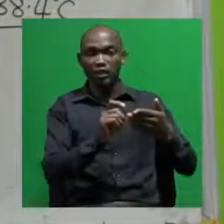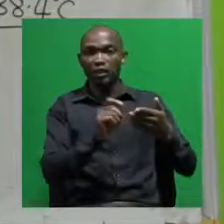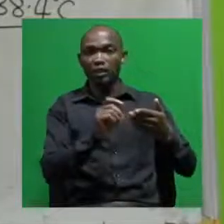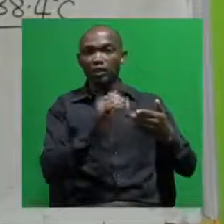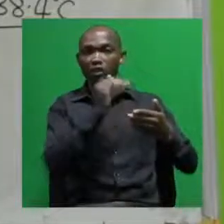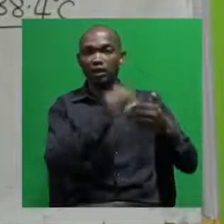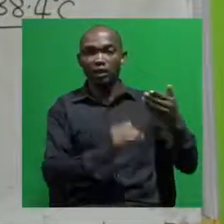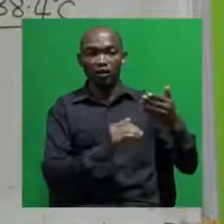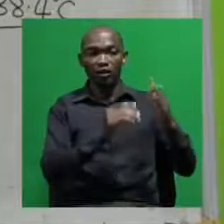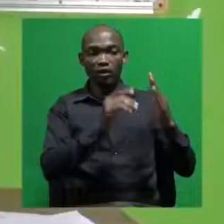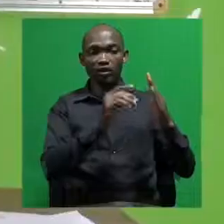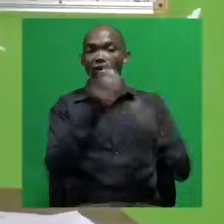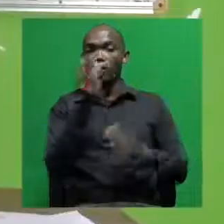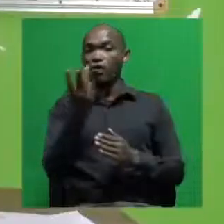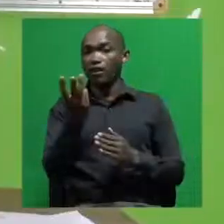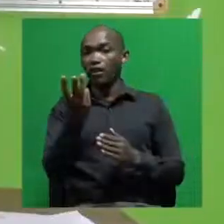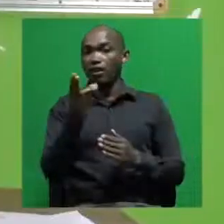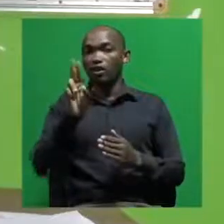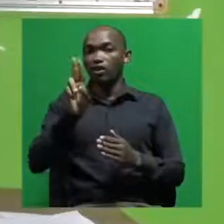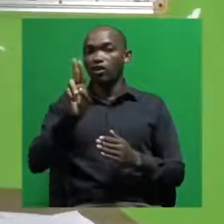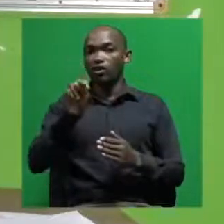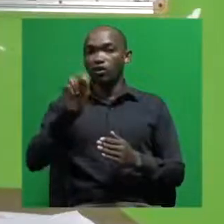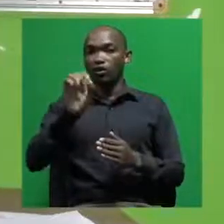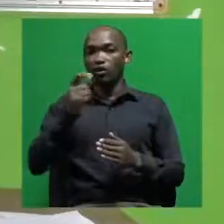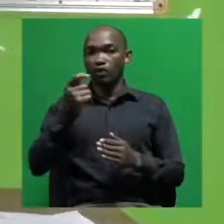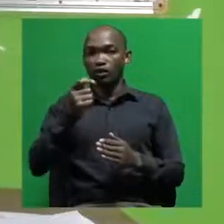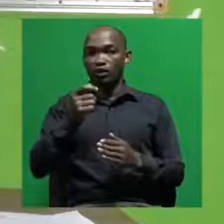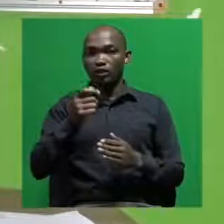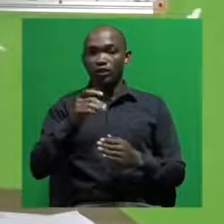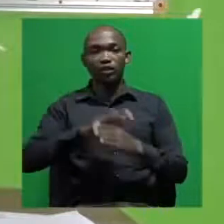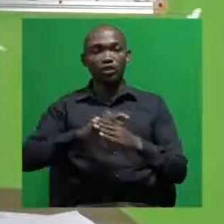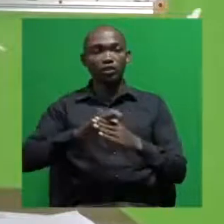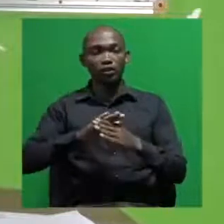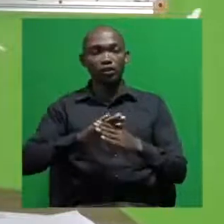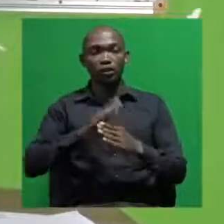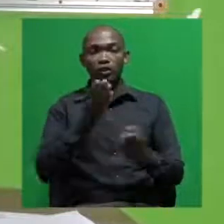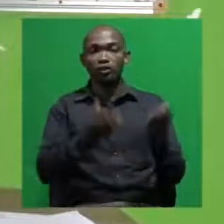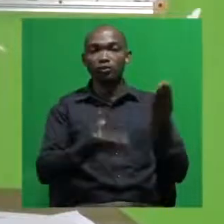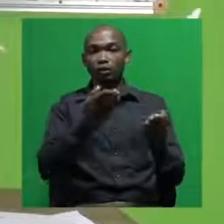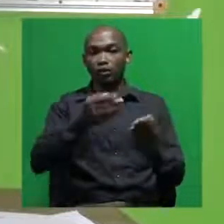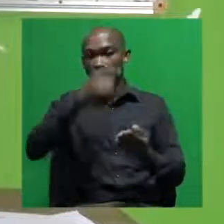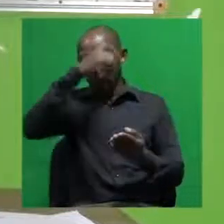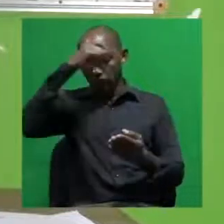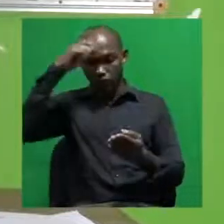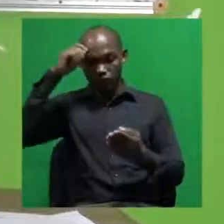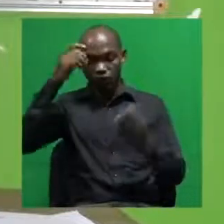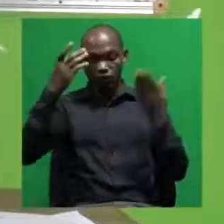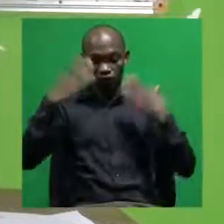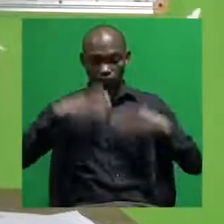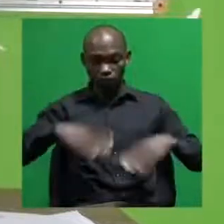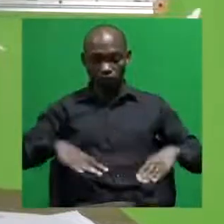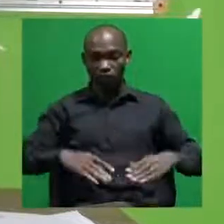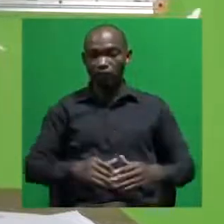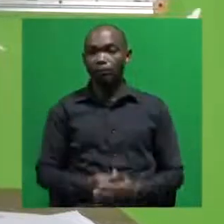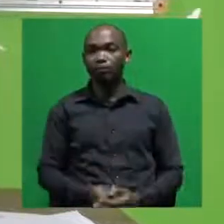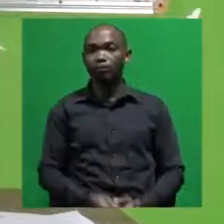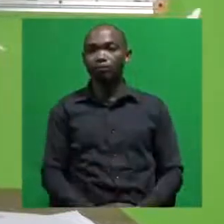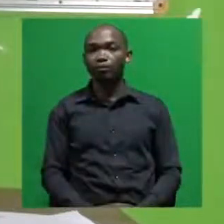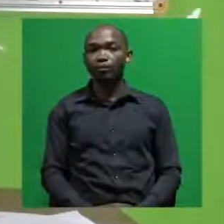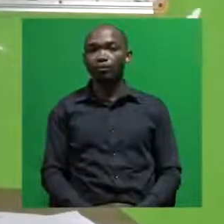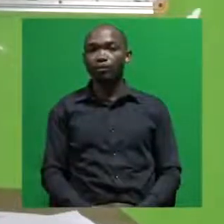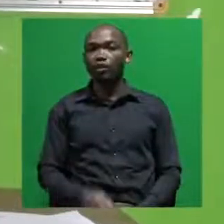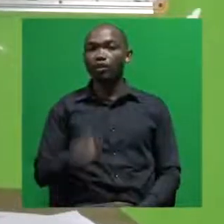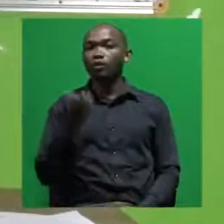3 units that are used to measure the temperature of the body? Who will be